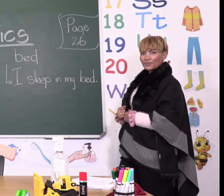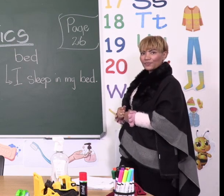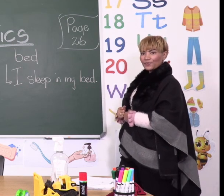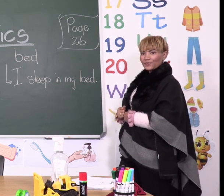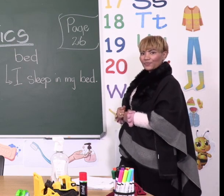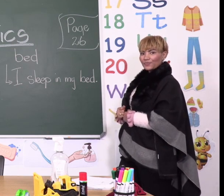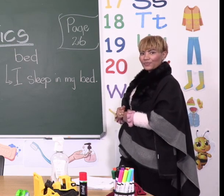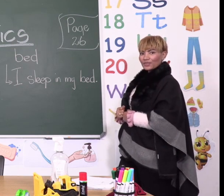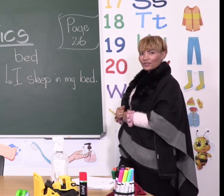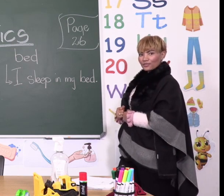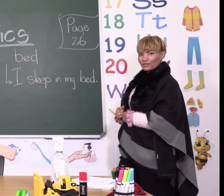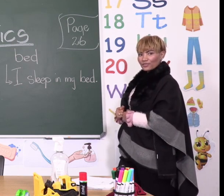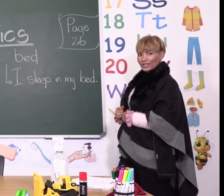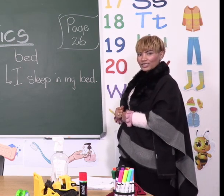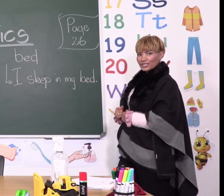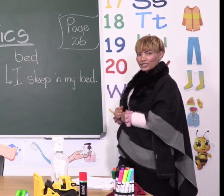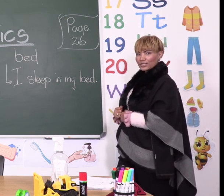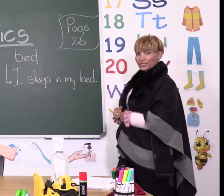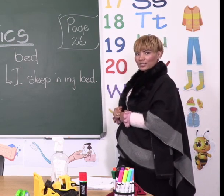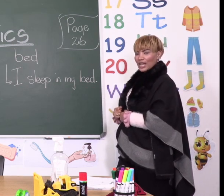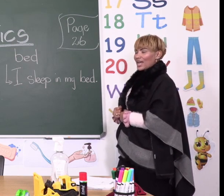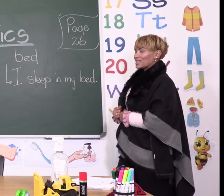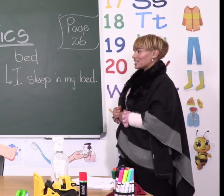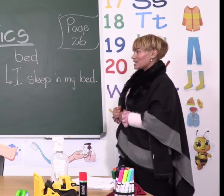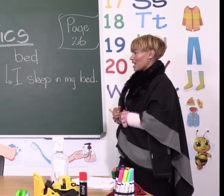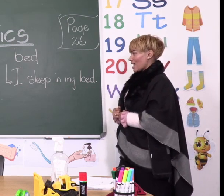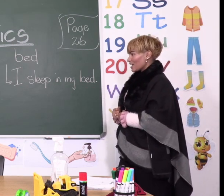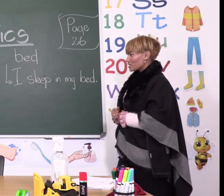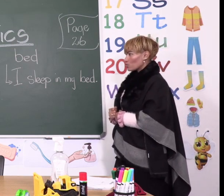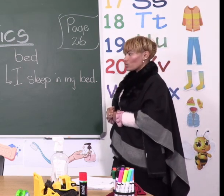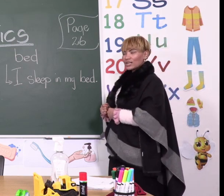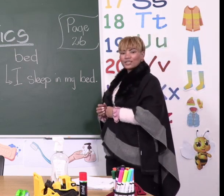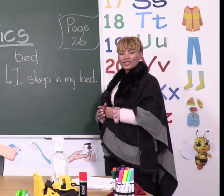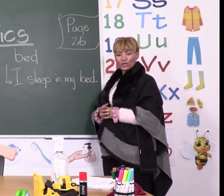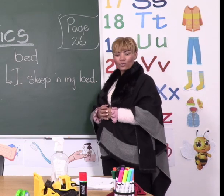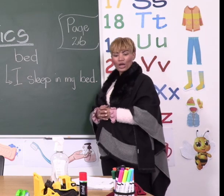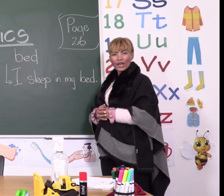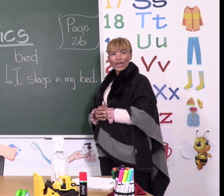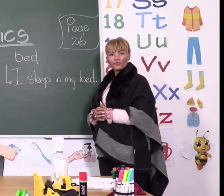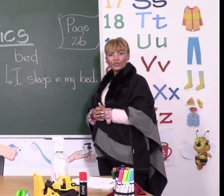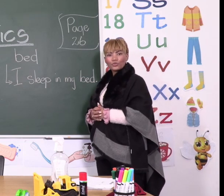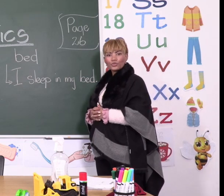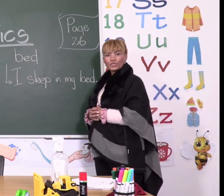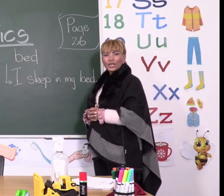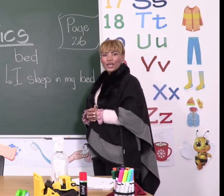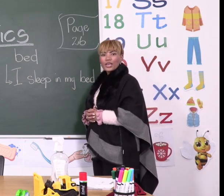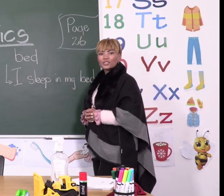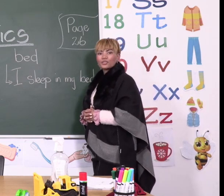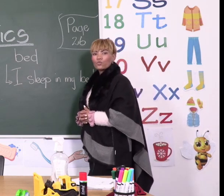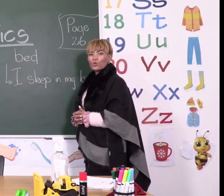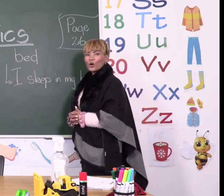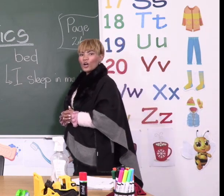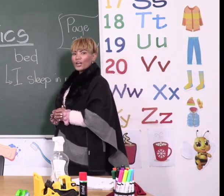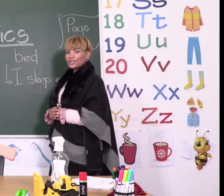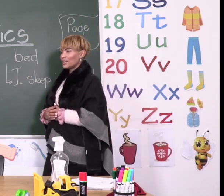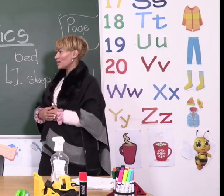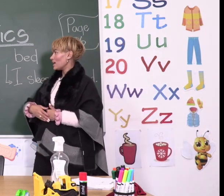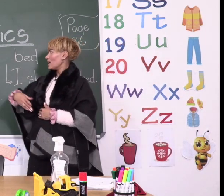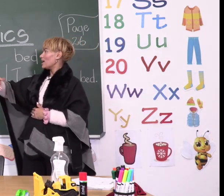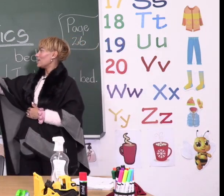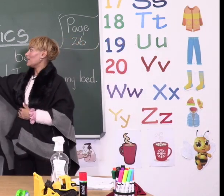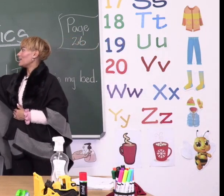bed. Right. The next word that I have used is the